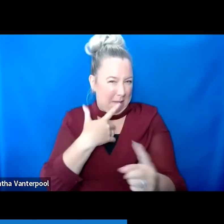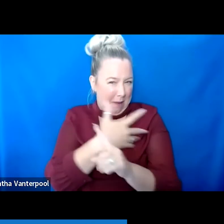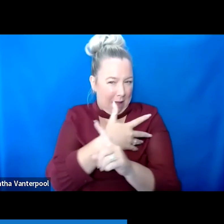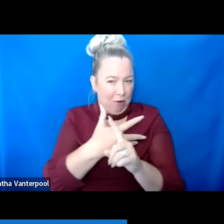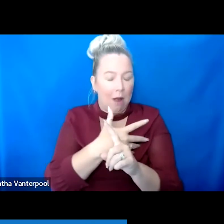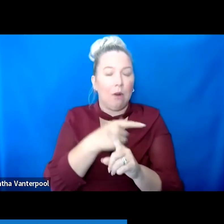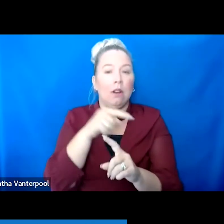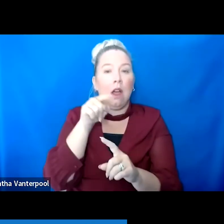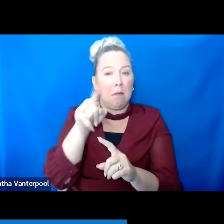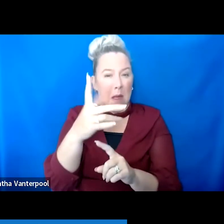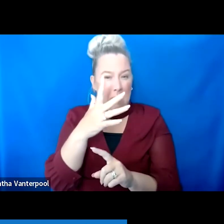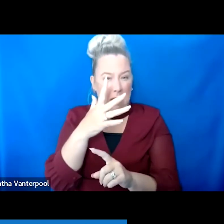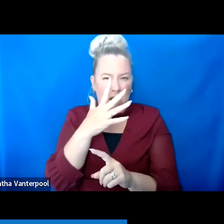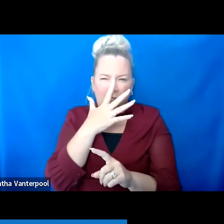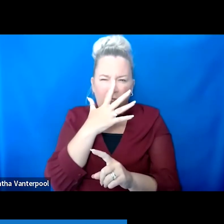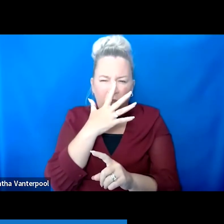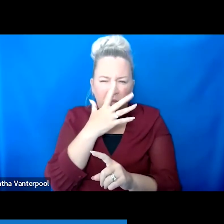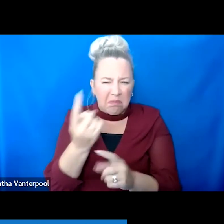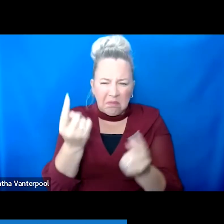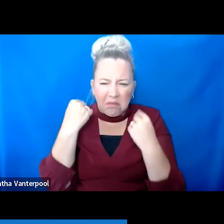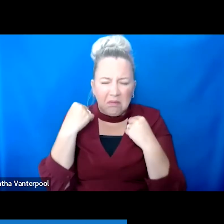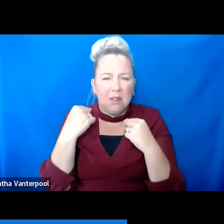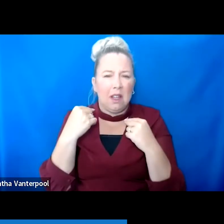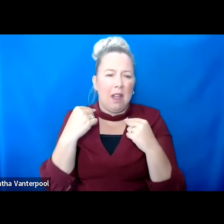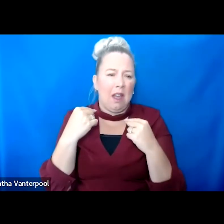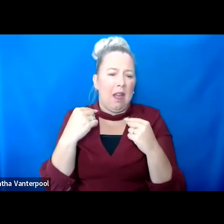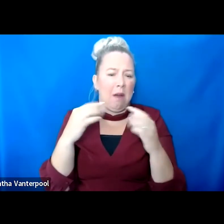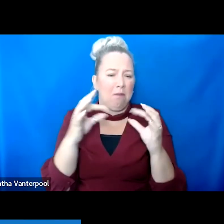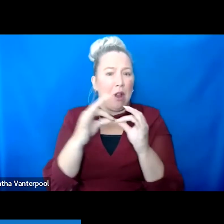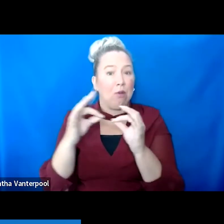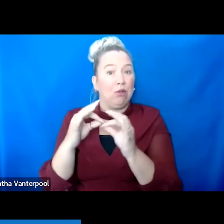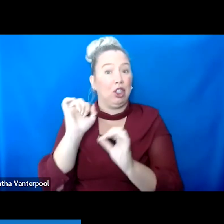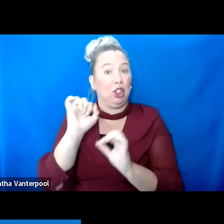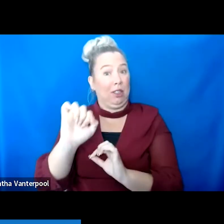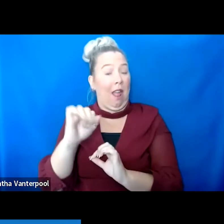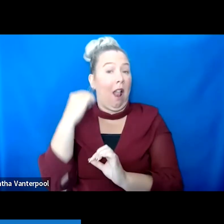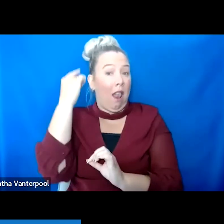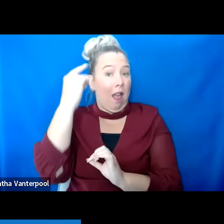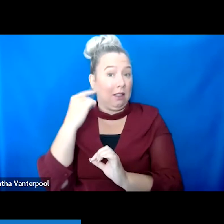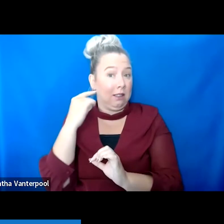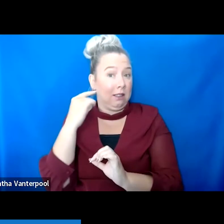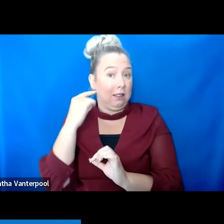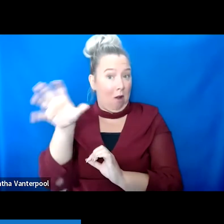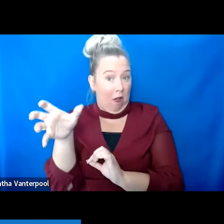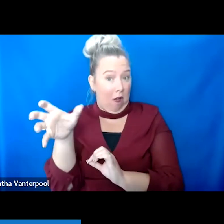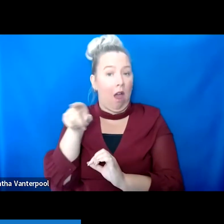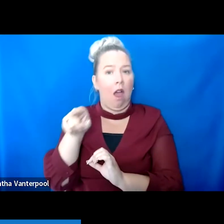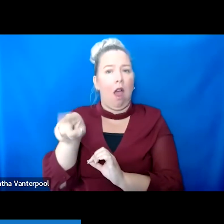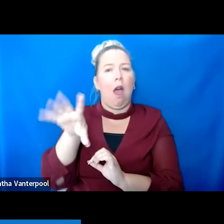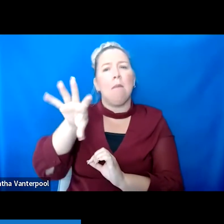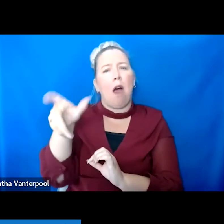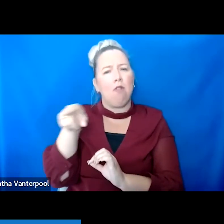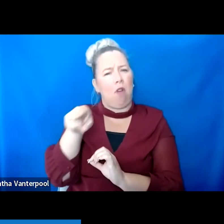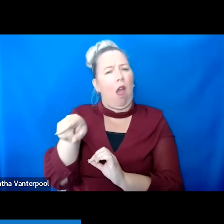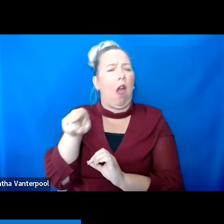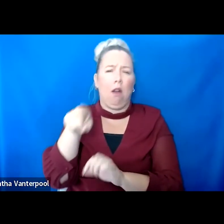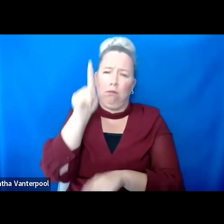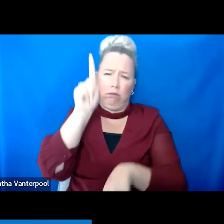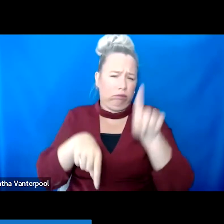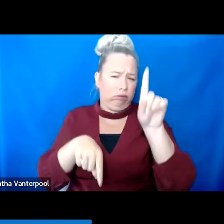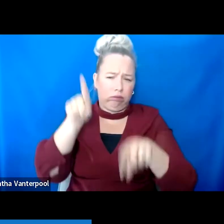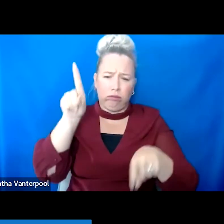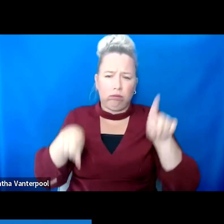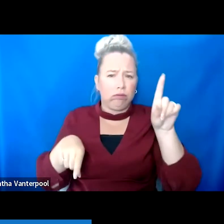people here that might not know Redbridge. Redbridge is a London borough. It's a very diverse borough, a borough